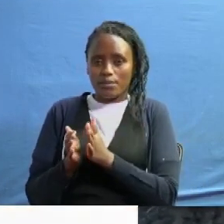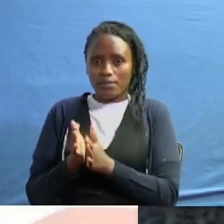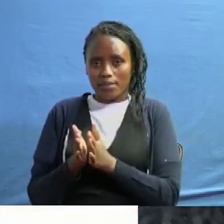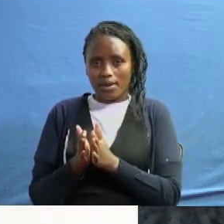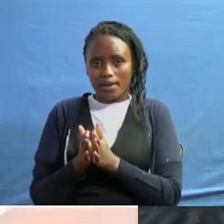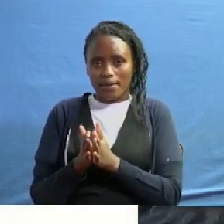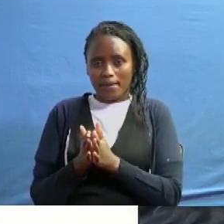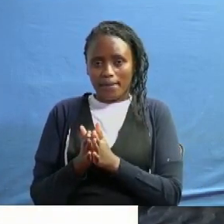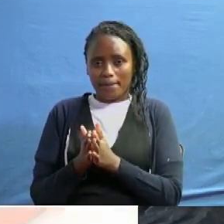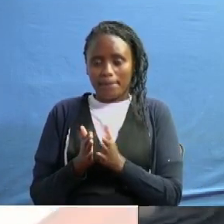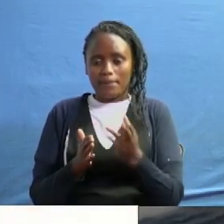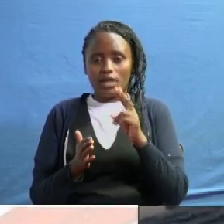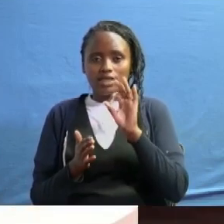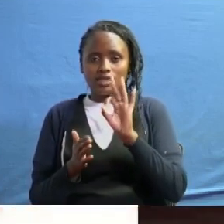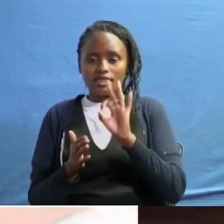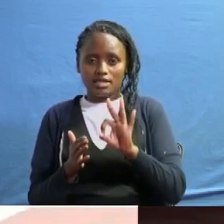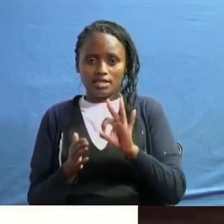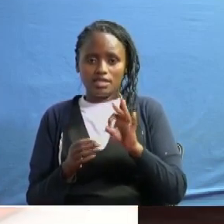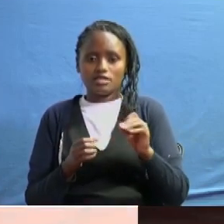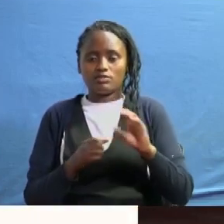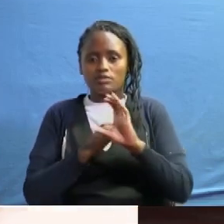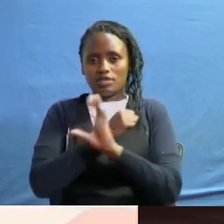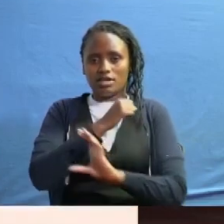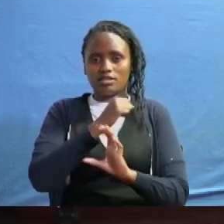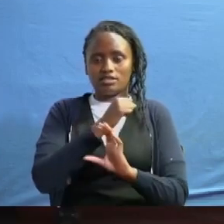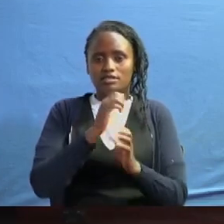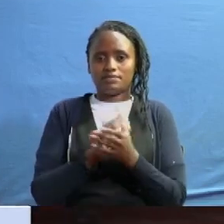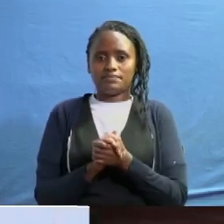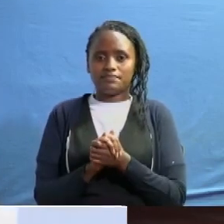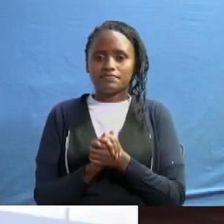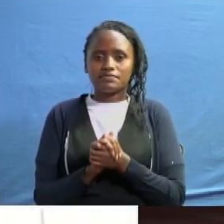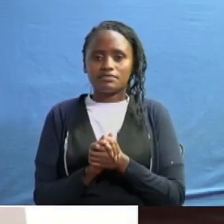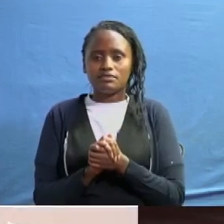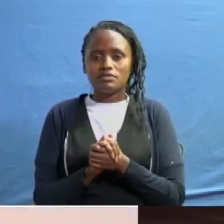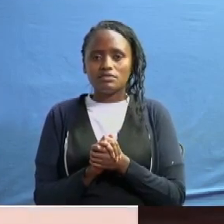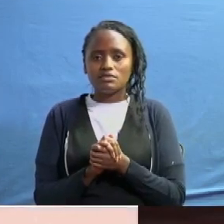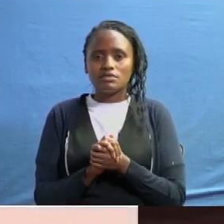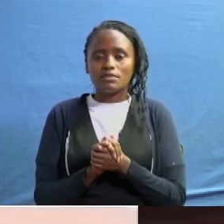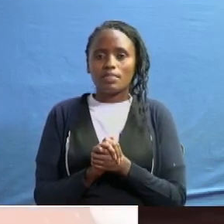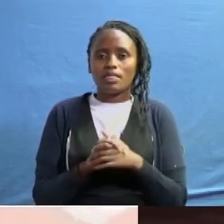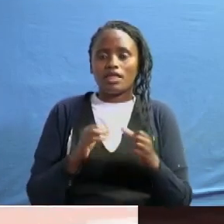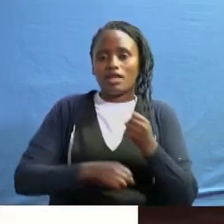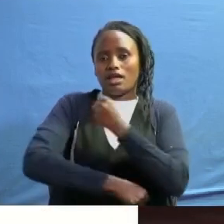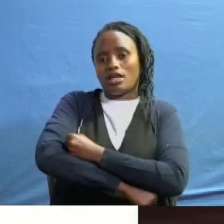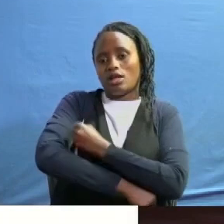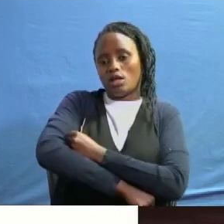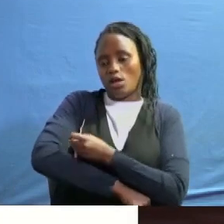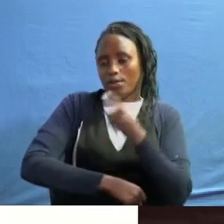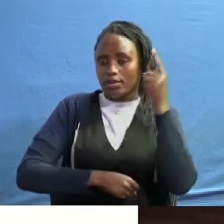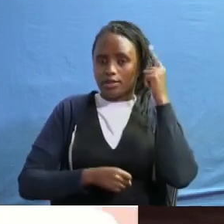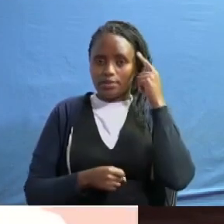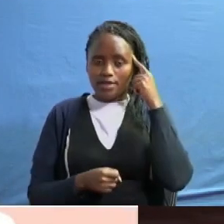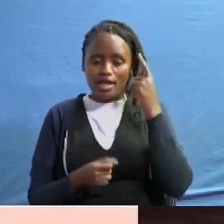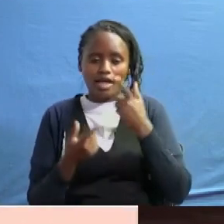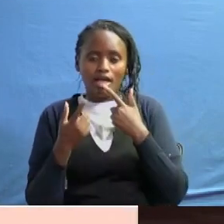three items to the nationals. Rose Anubi, mkurugenzi wa maigizo ya shule ya Busy Brains, amesema